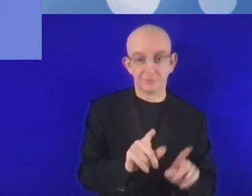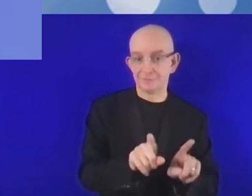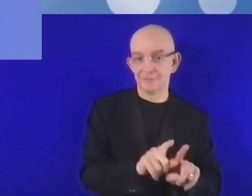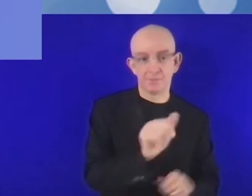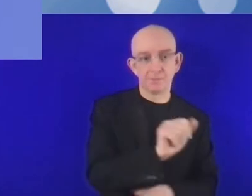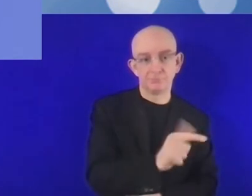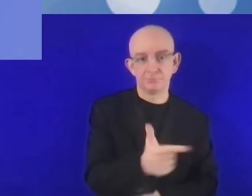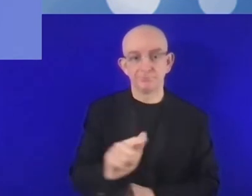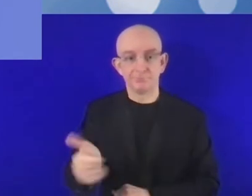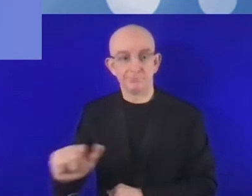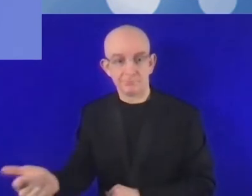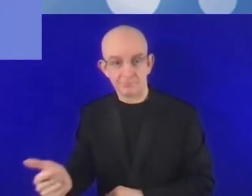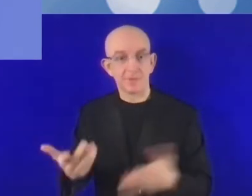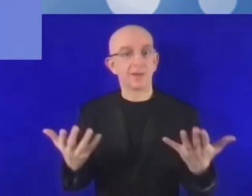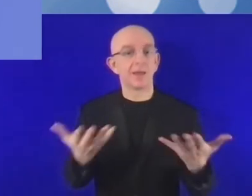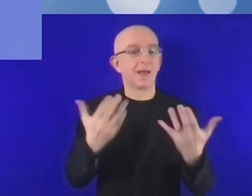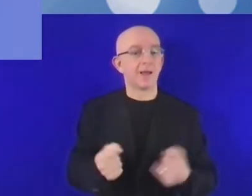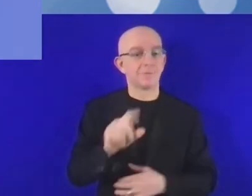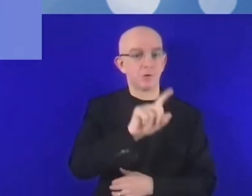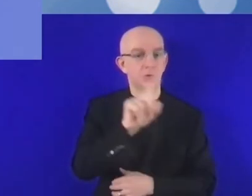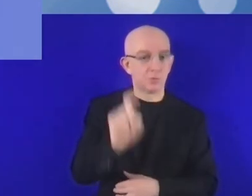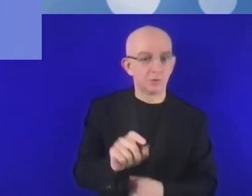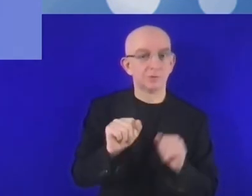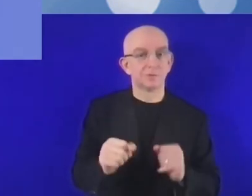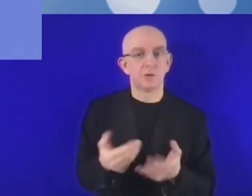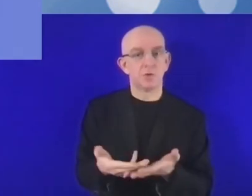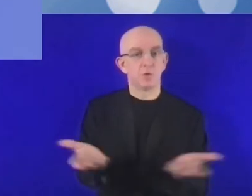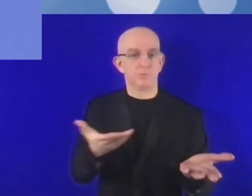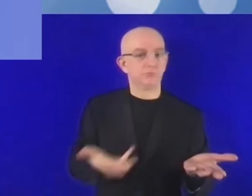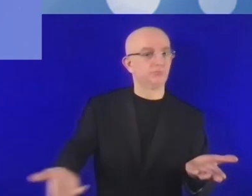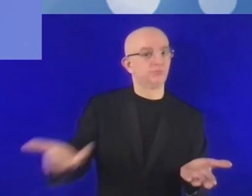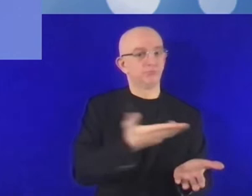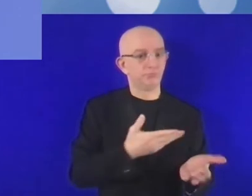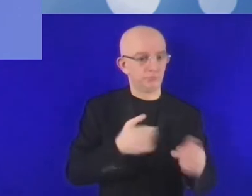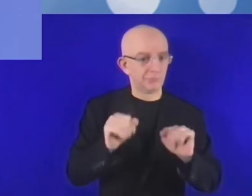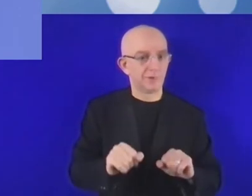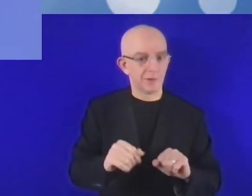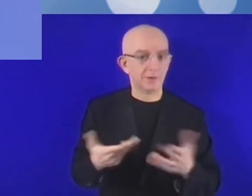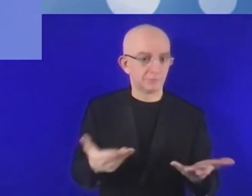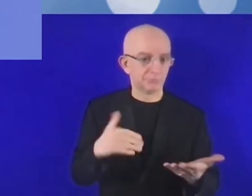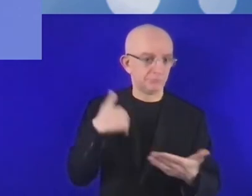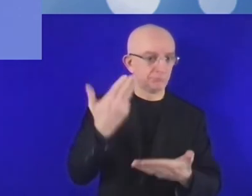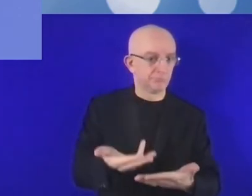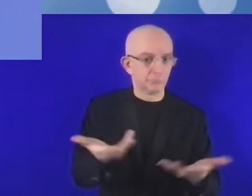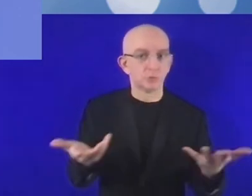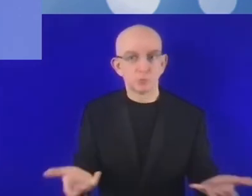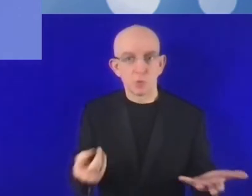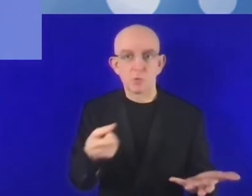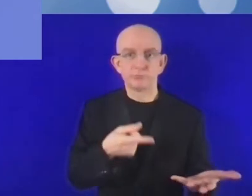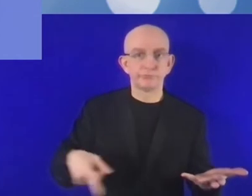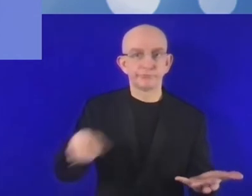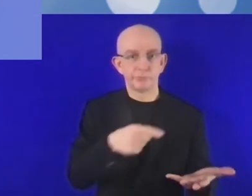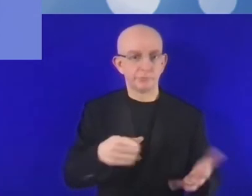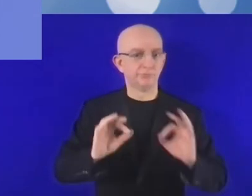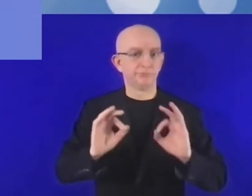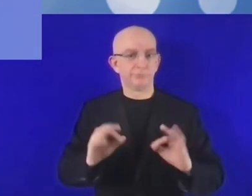our guests on stage again so back back to the business side so how how can we encourage startups